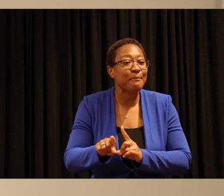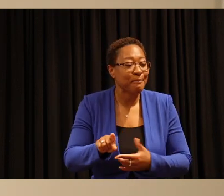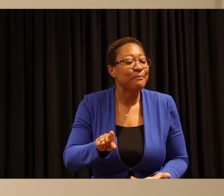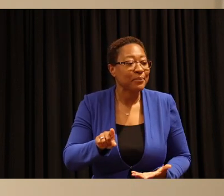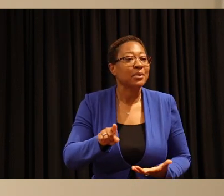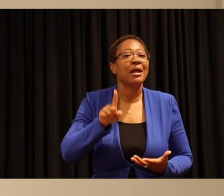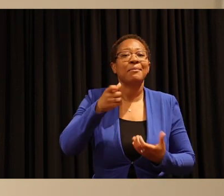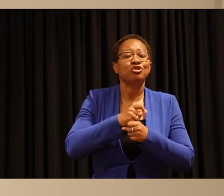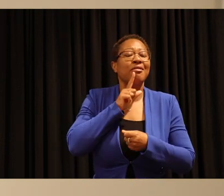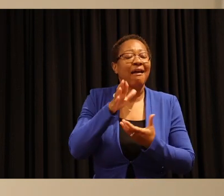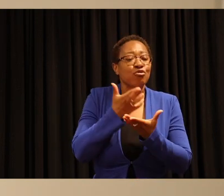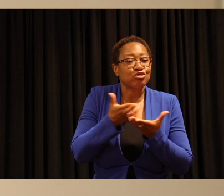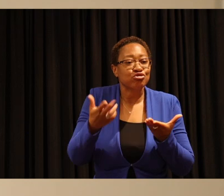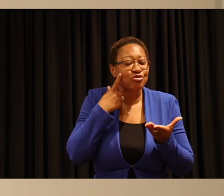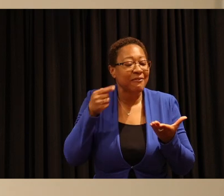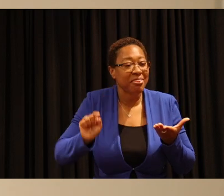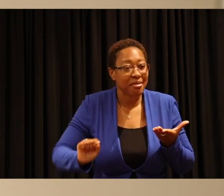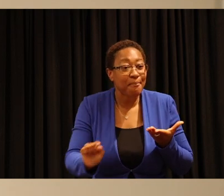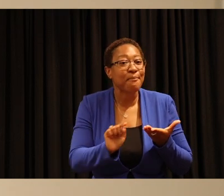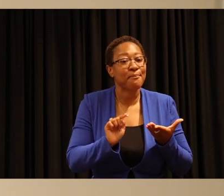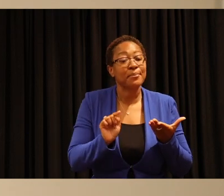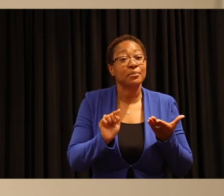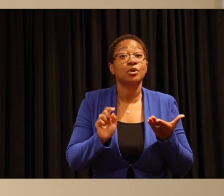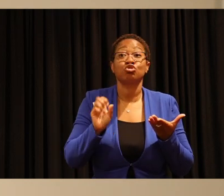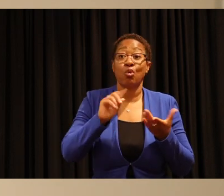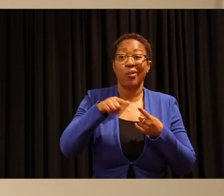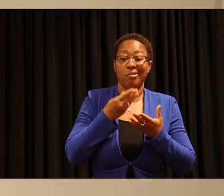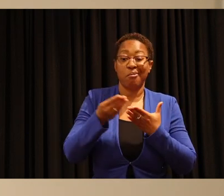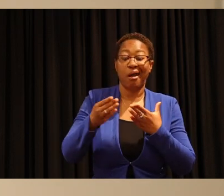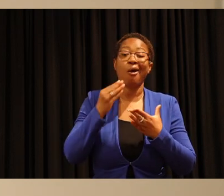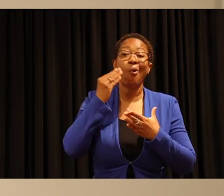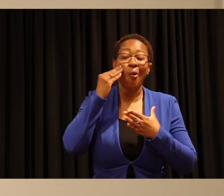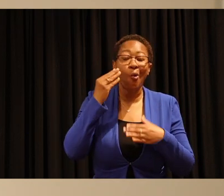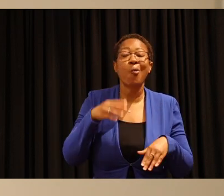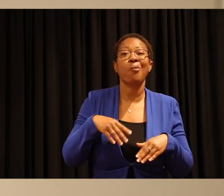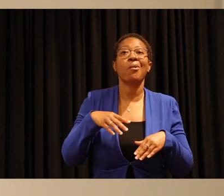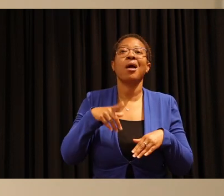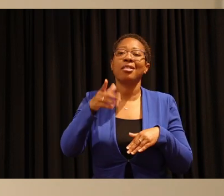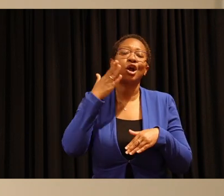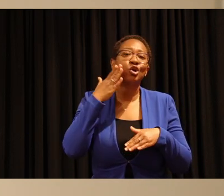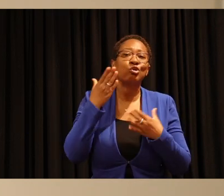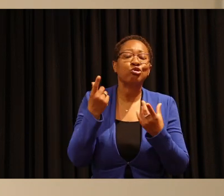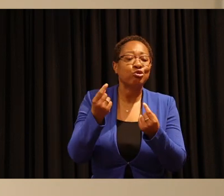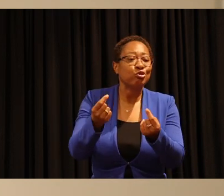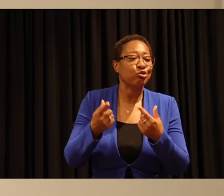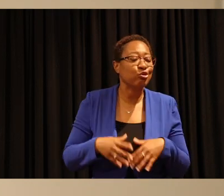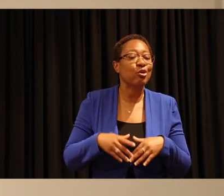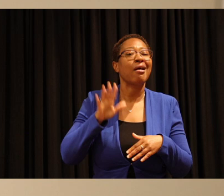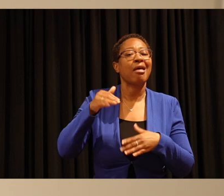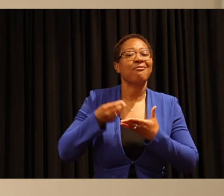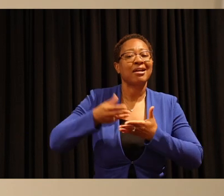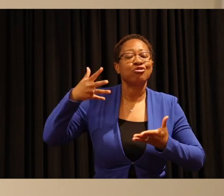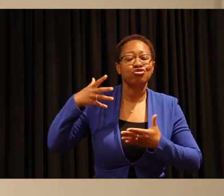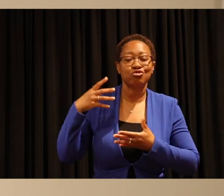available resources for these people to take home buyers classes, take overall financial wealth